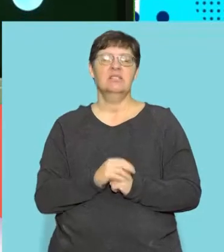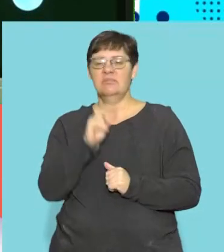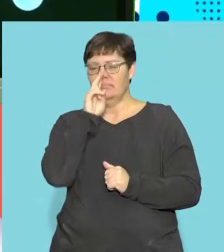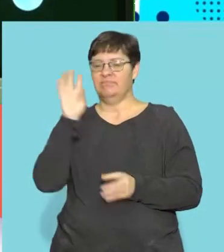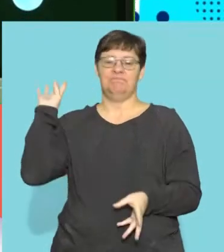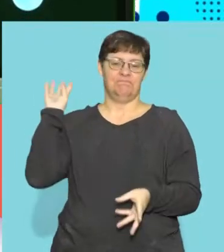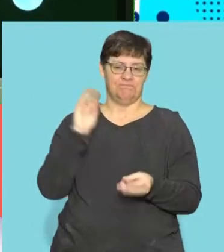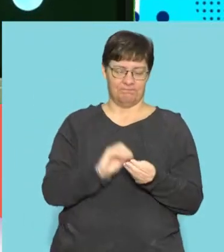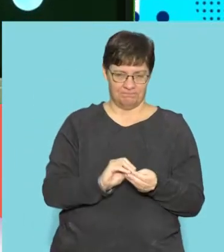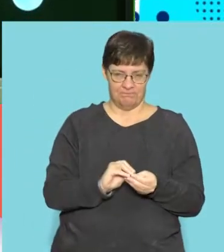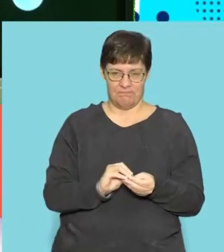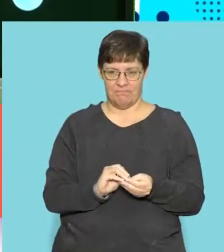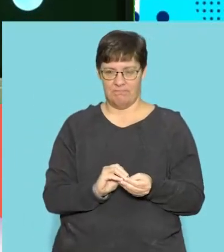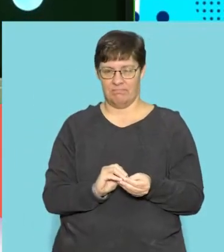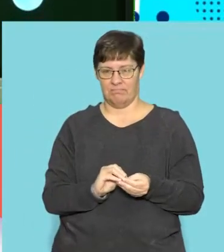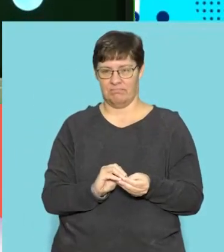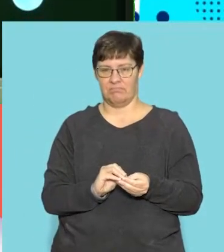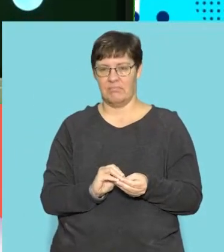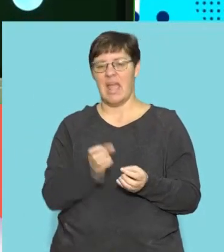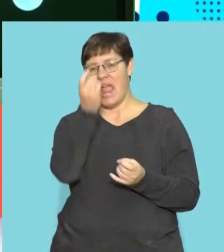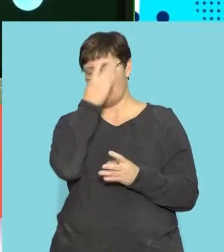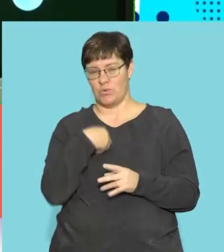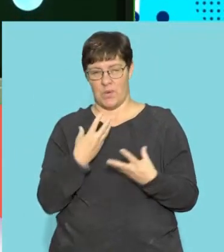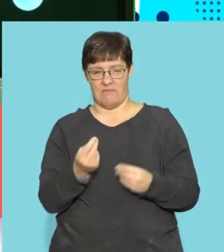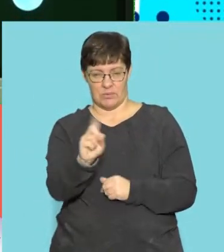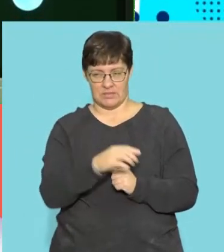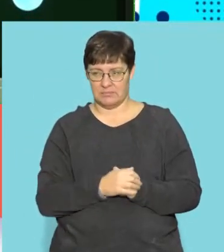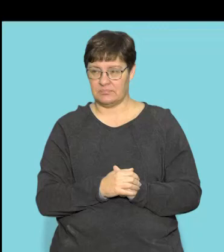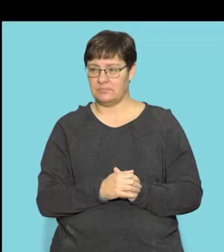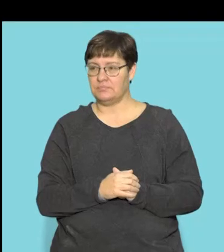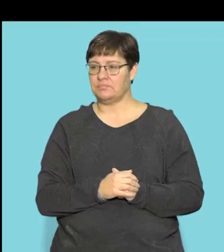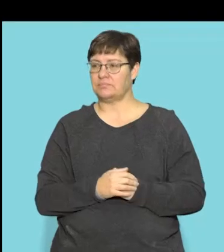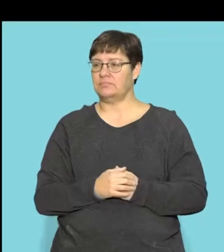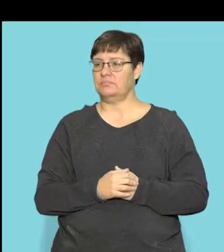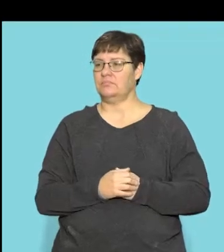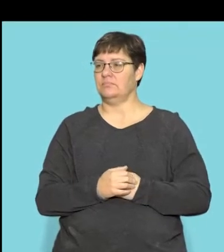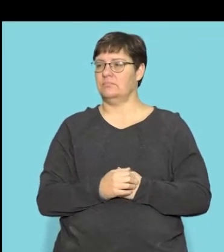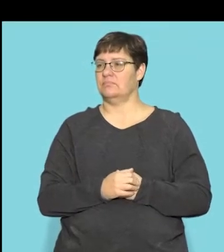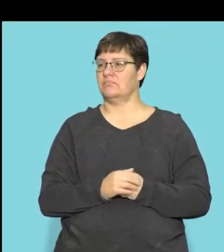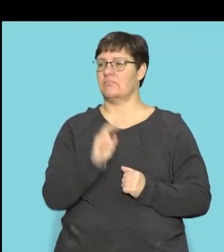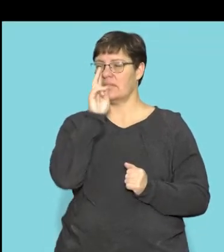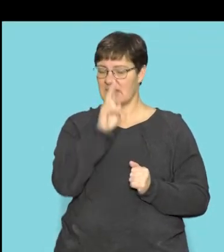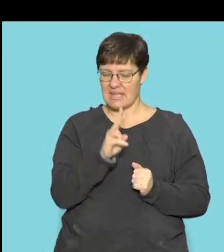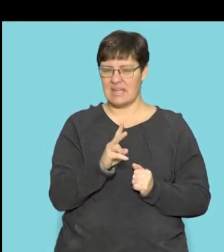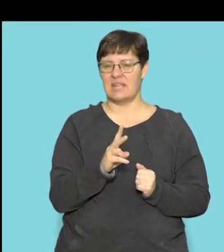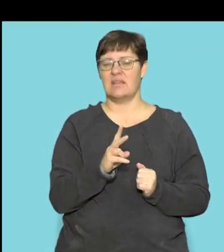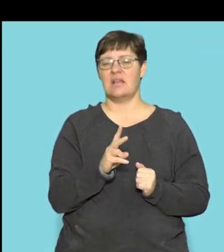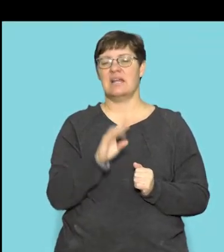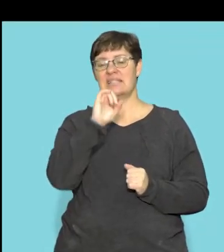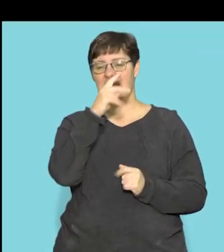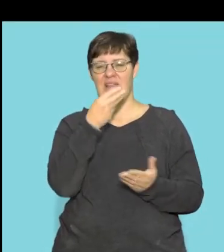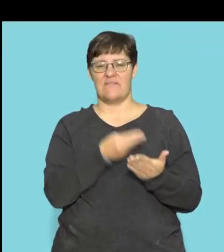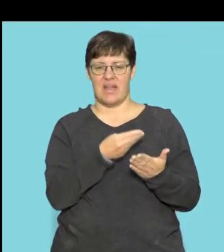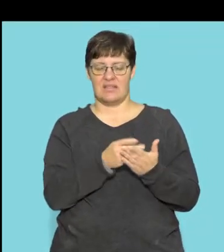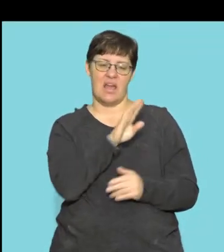quickly just recap in terms of the data that we have. Now, we're still looking at sinking fund. The company,